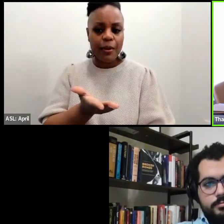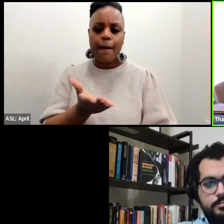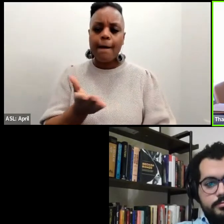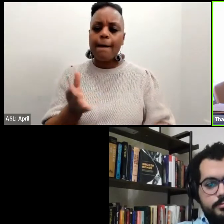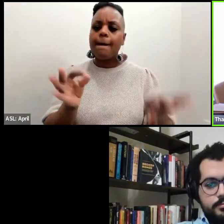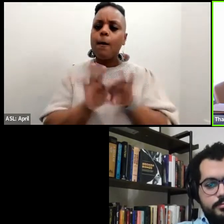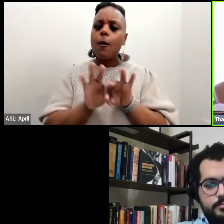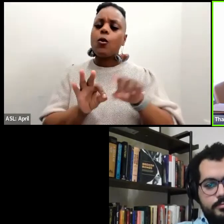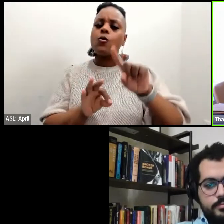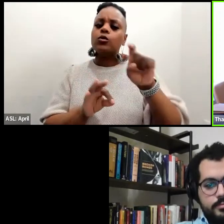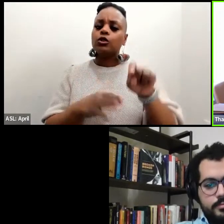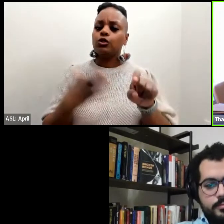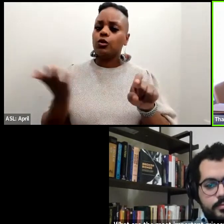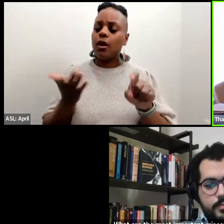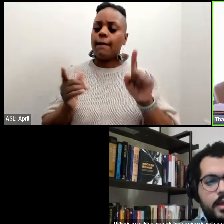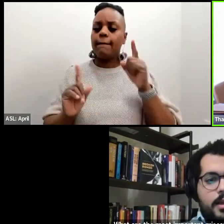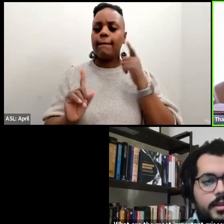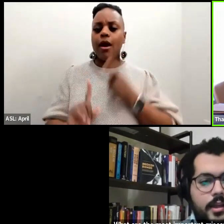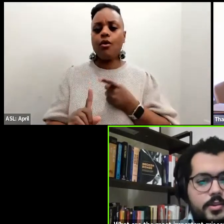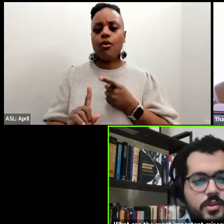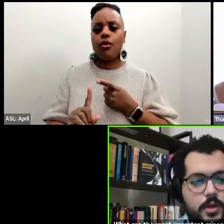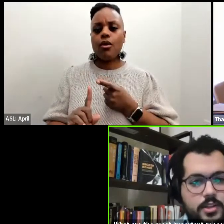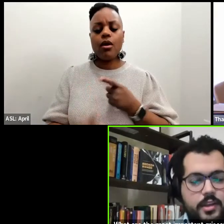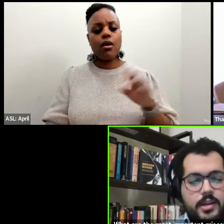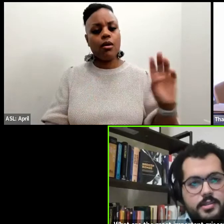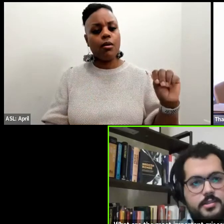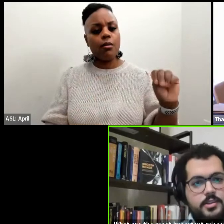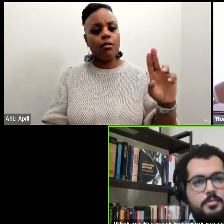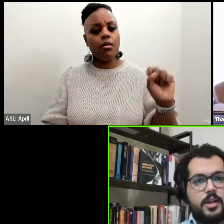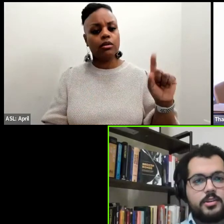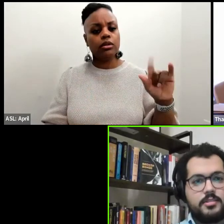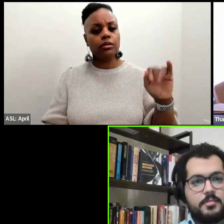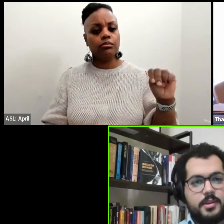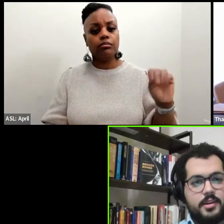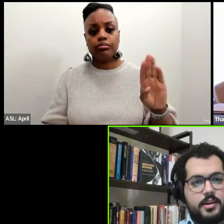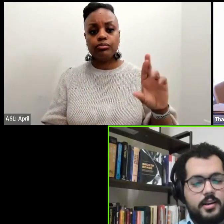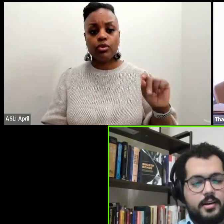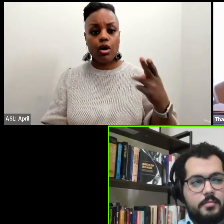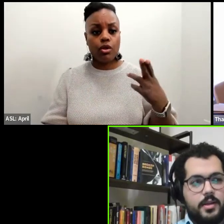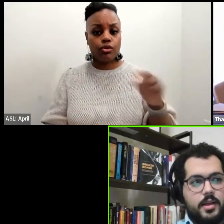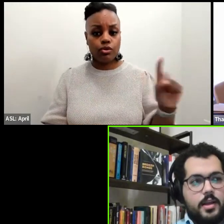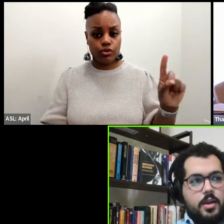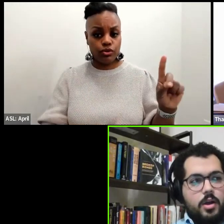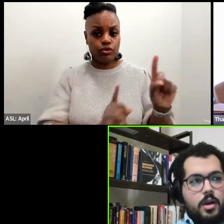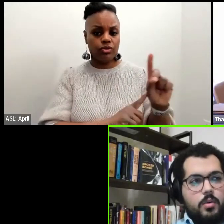those misconceptions? Thank you so much, Thanas. It's such a pleasure to be here.